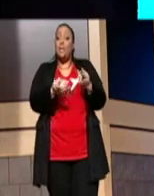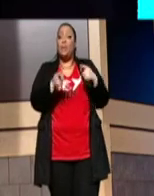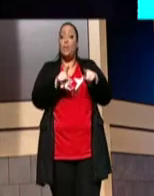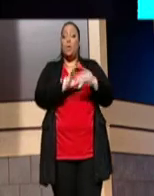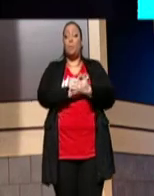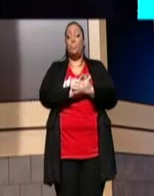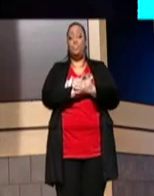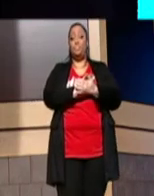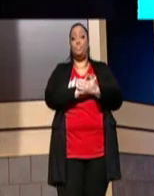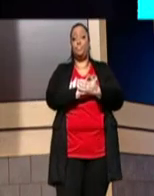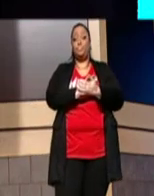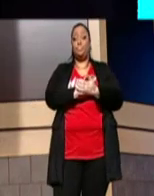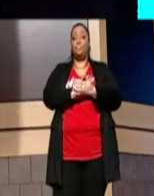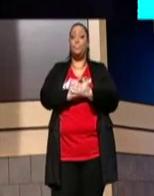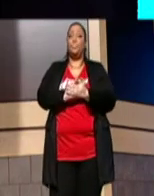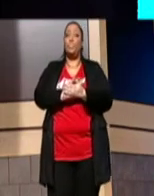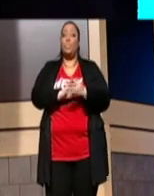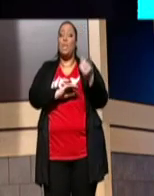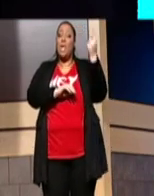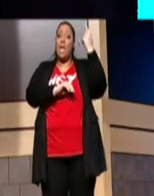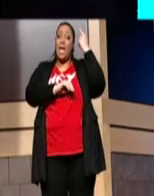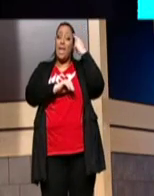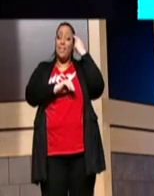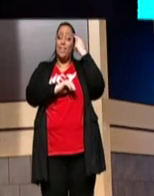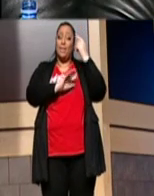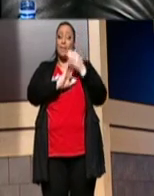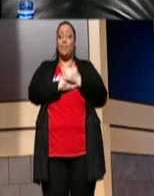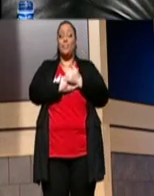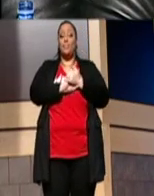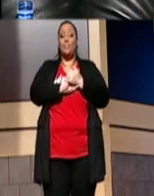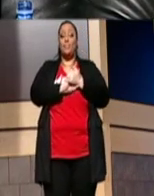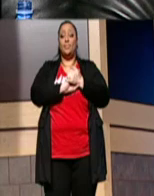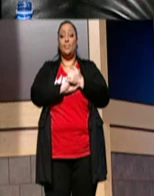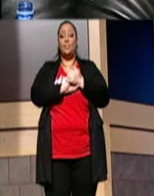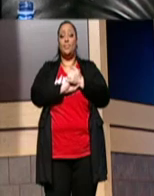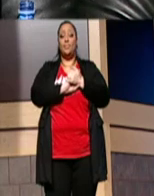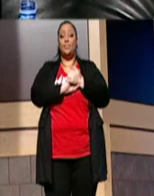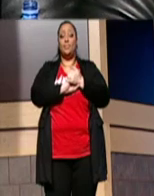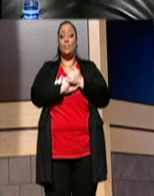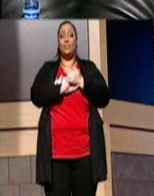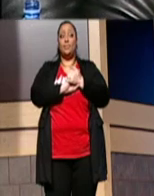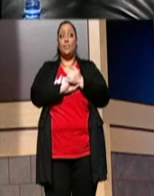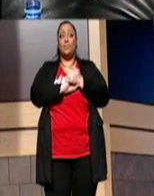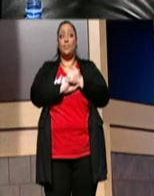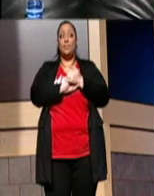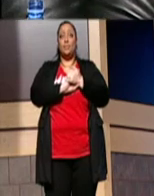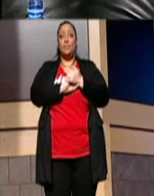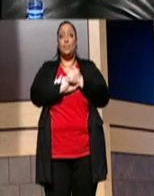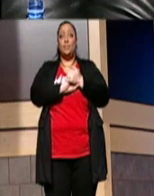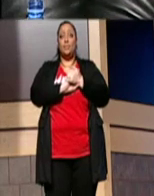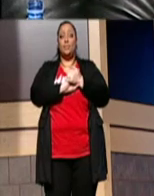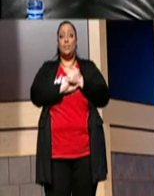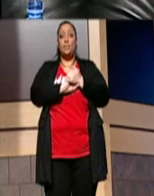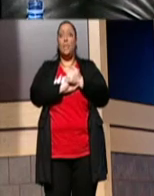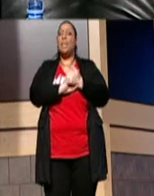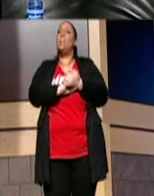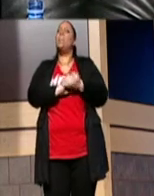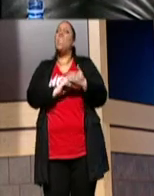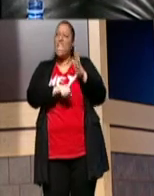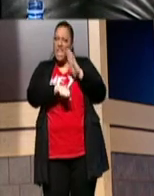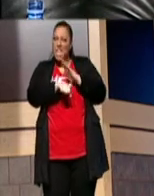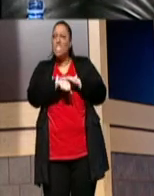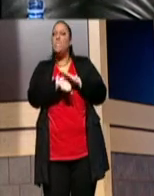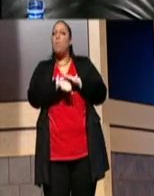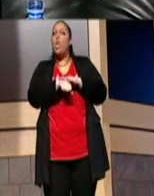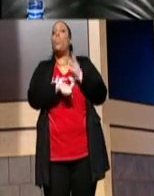I think whenever anything comes like this, I think it does serve to be a warning to us.